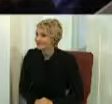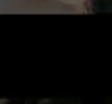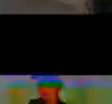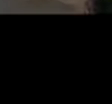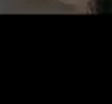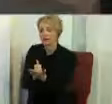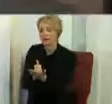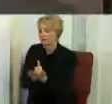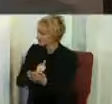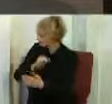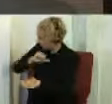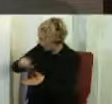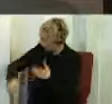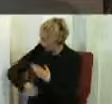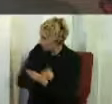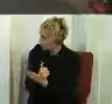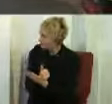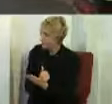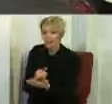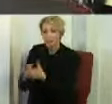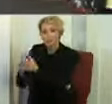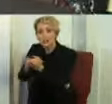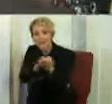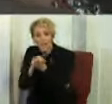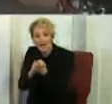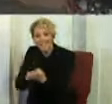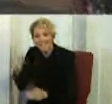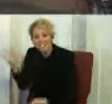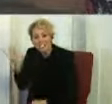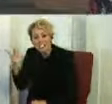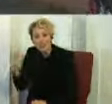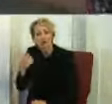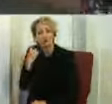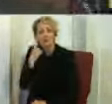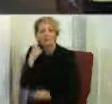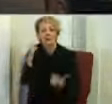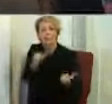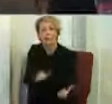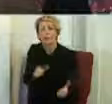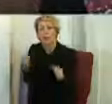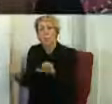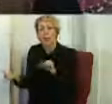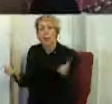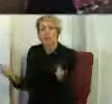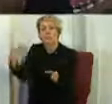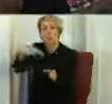Amen. Amen. Let's congratulate these folks who have been baptized this morning.